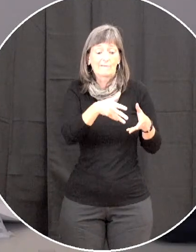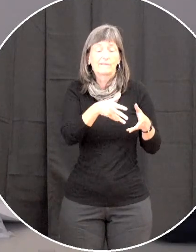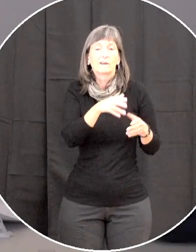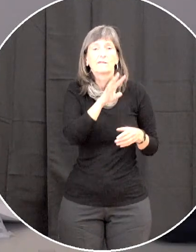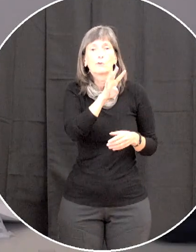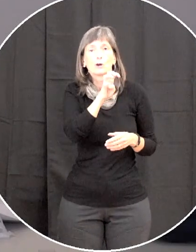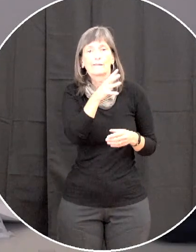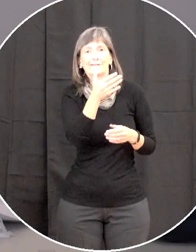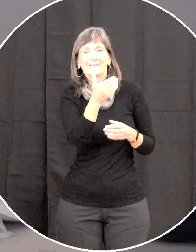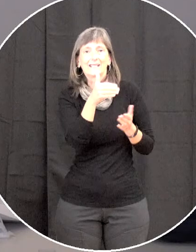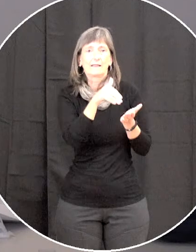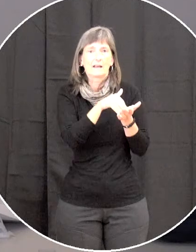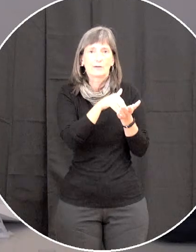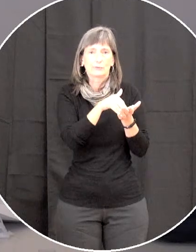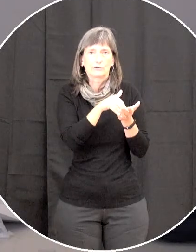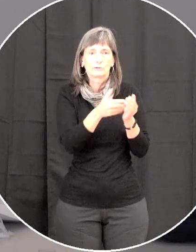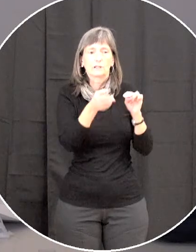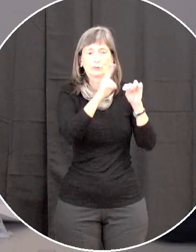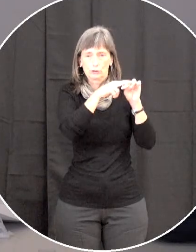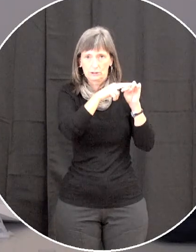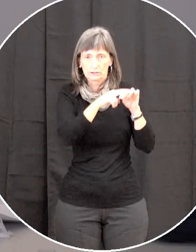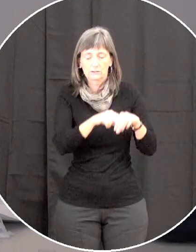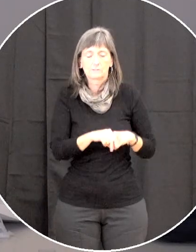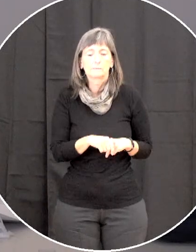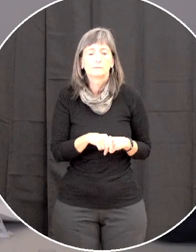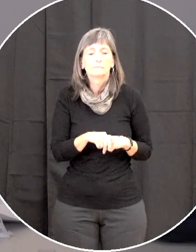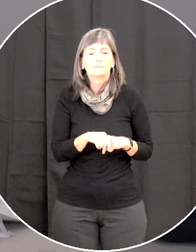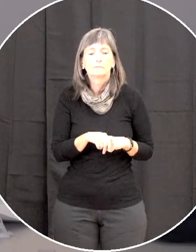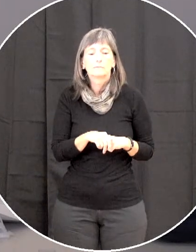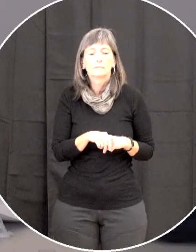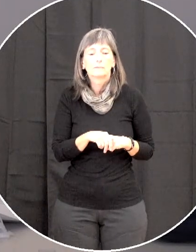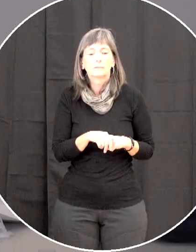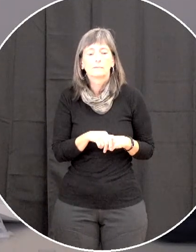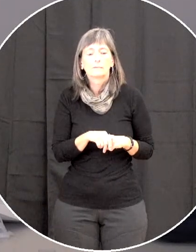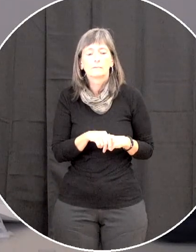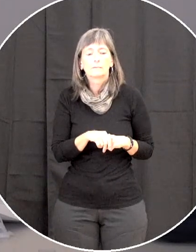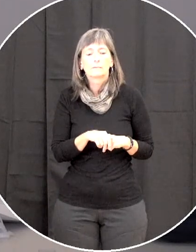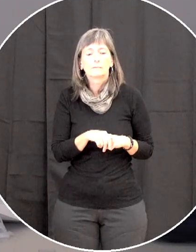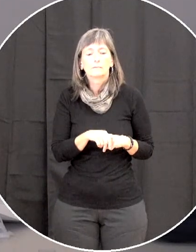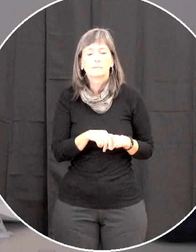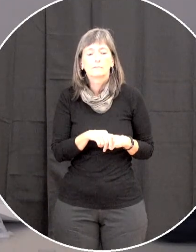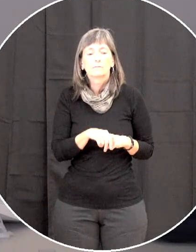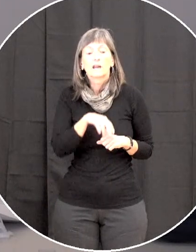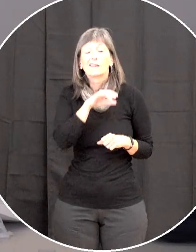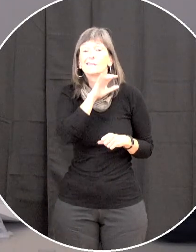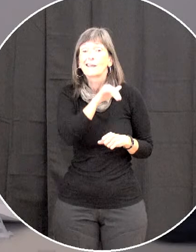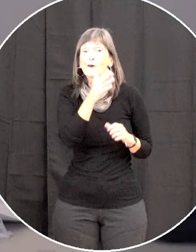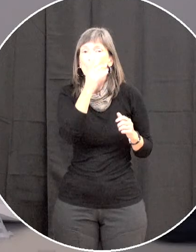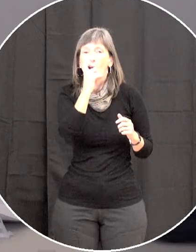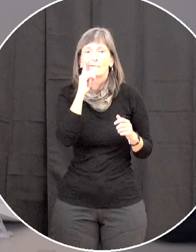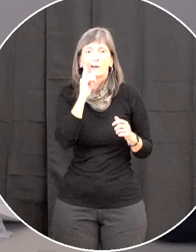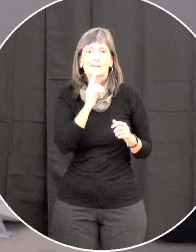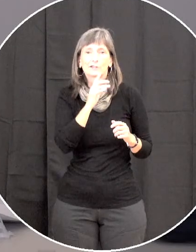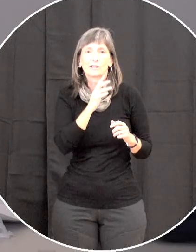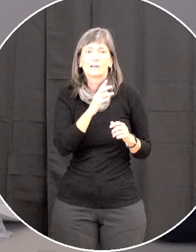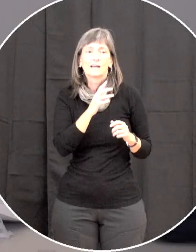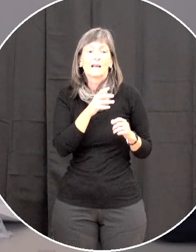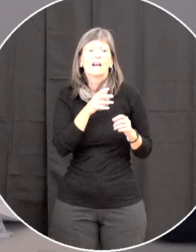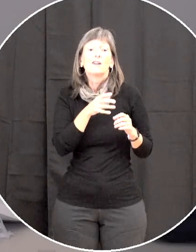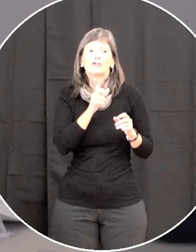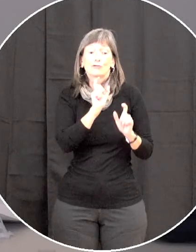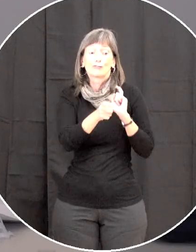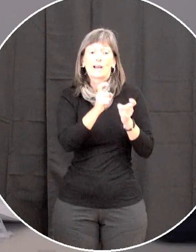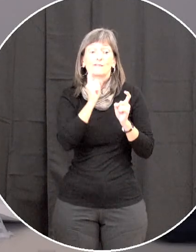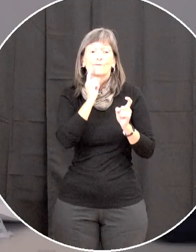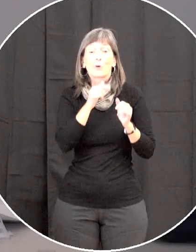$415,000, and this increase was accountable to the innovation awards and grants being deferred.